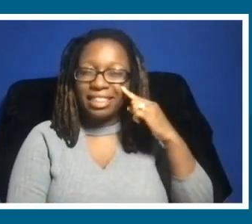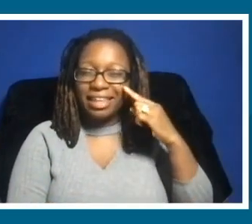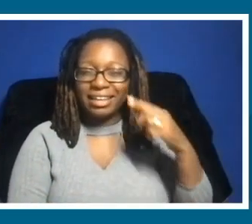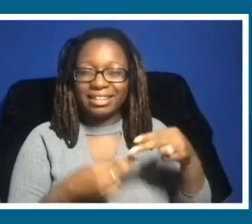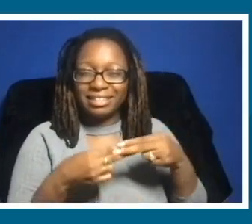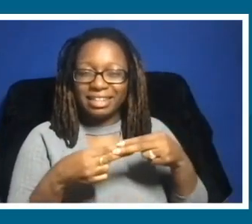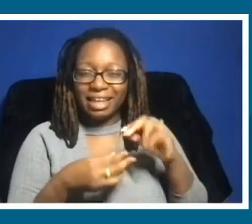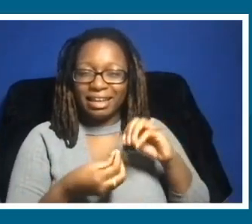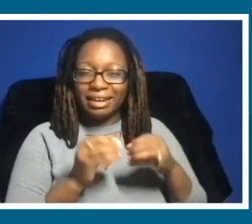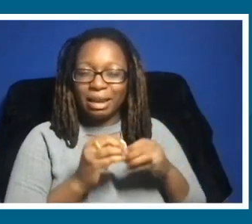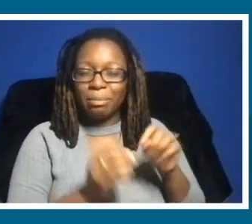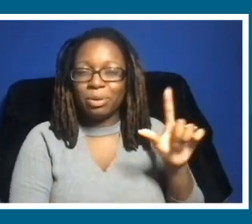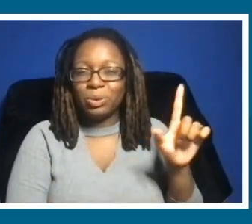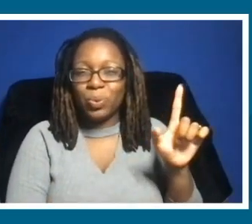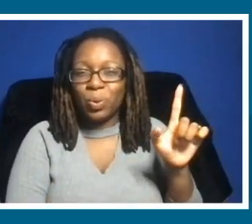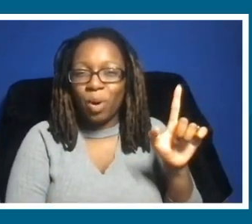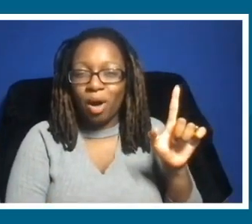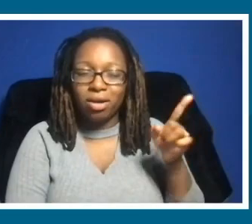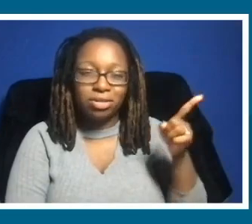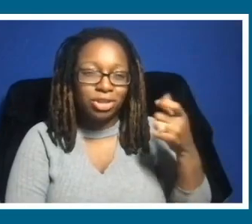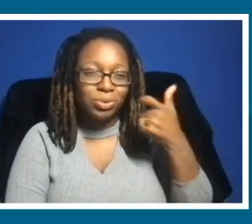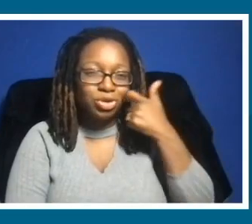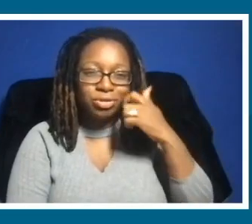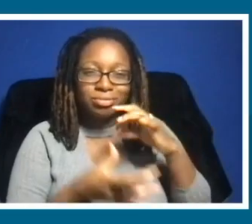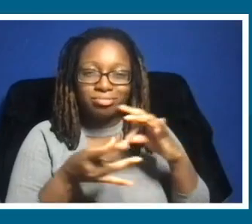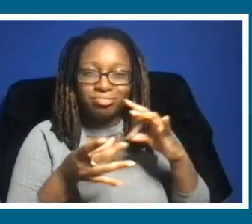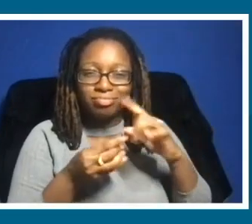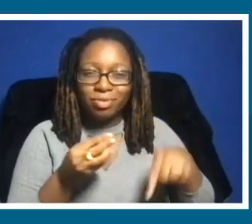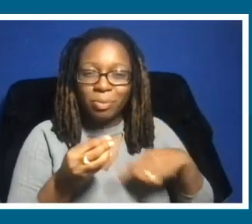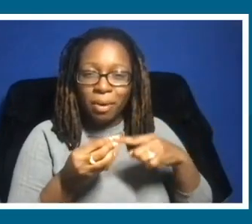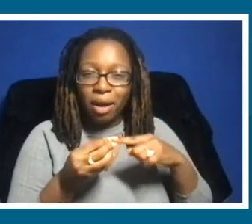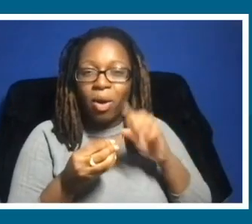what Allison was referring to, that would be great.